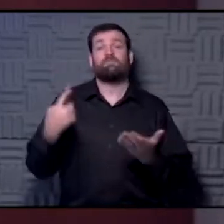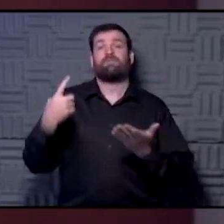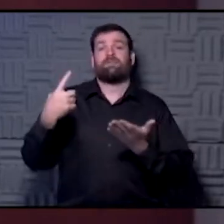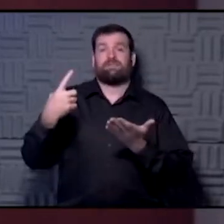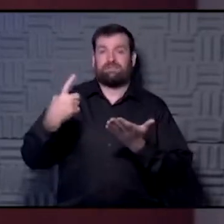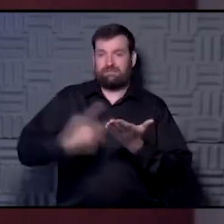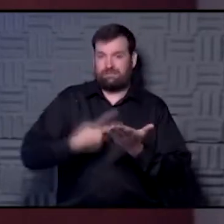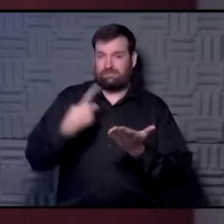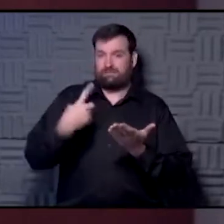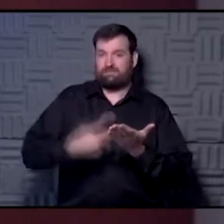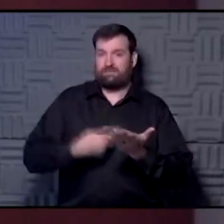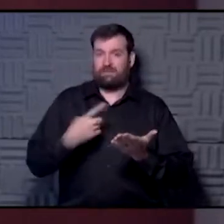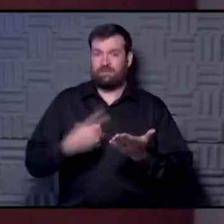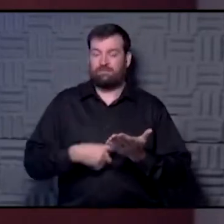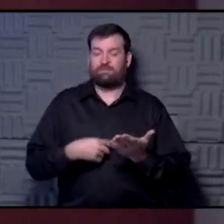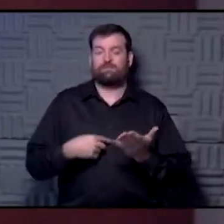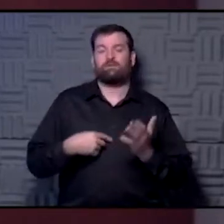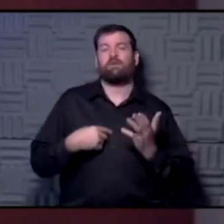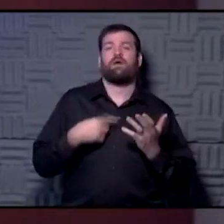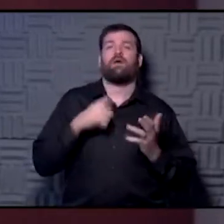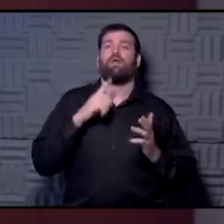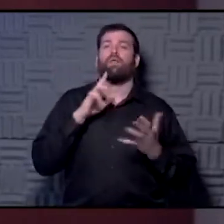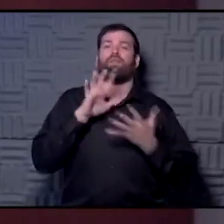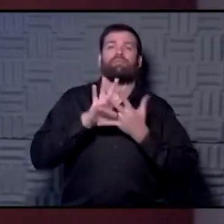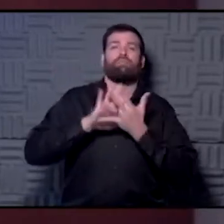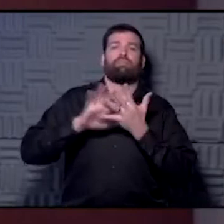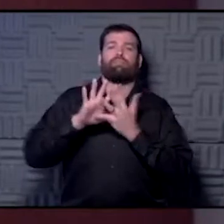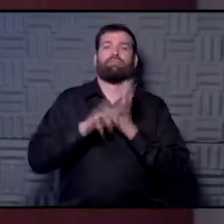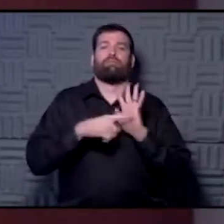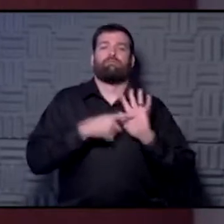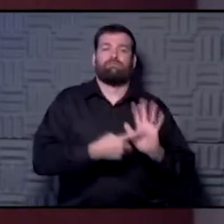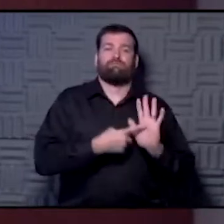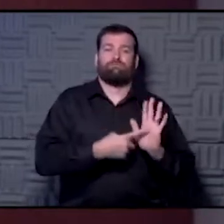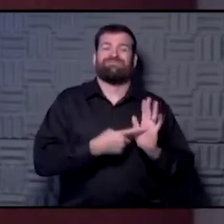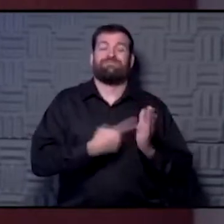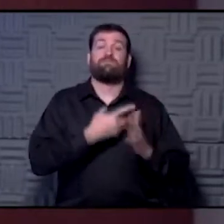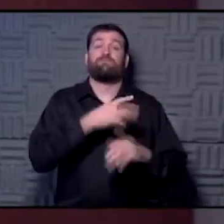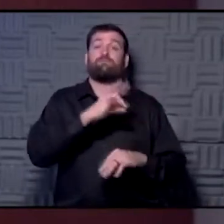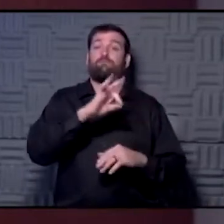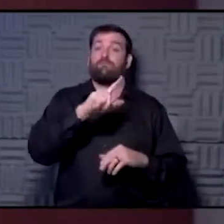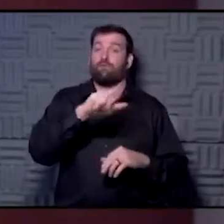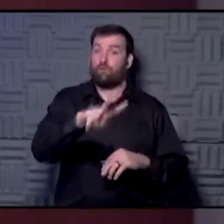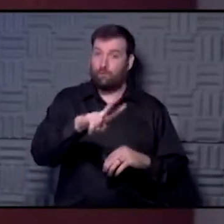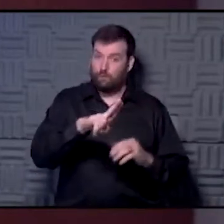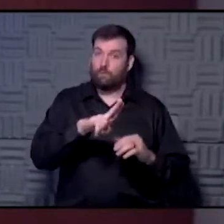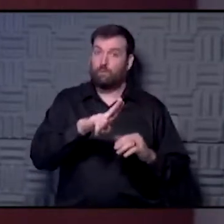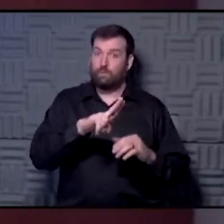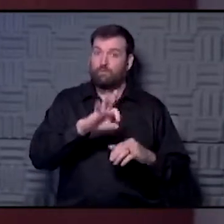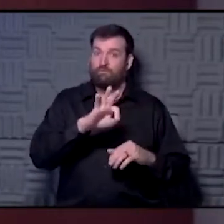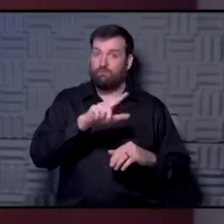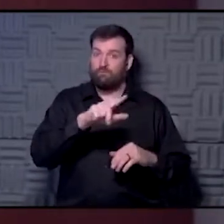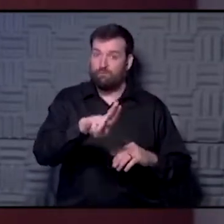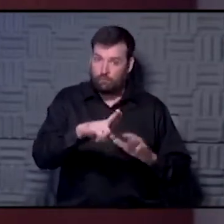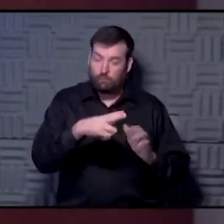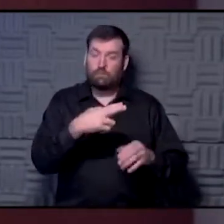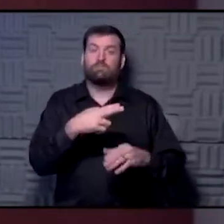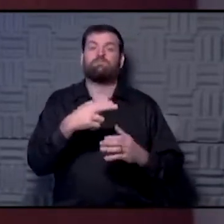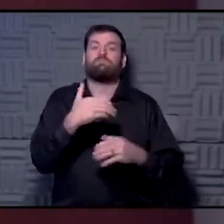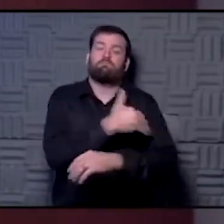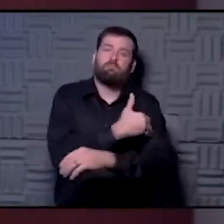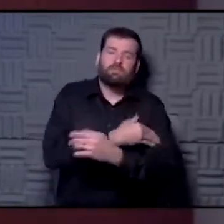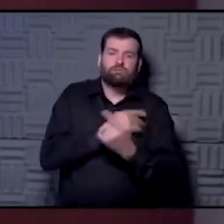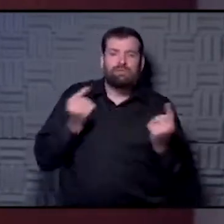get the vague symptoms of flu after a flu shot. So you might have a fever, you might have some muscle aches, you